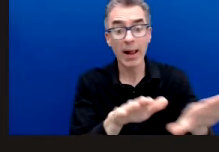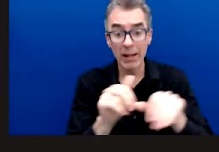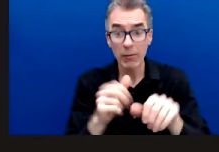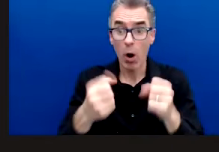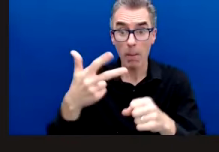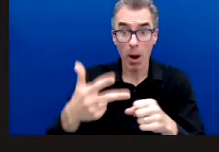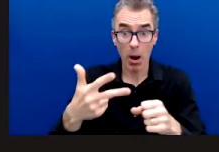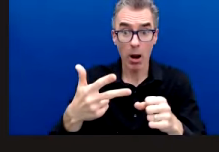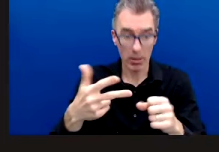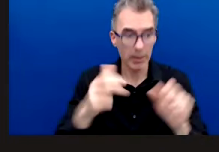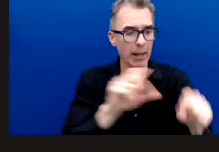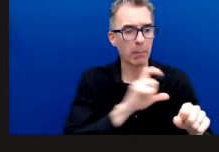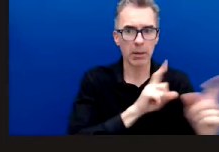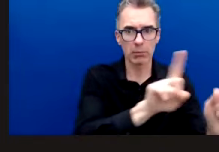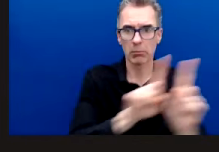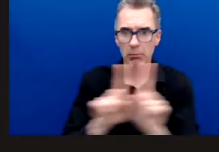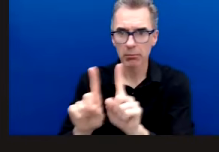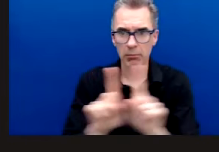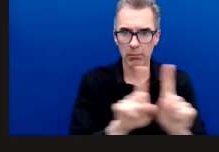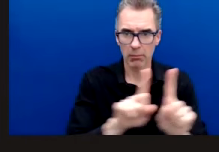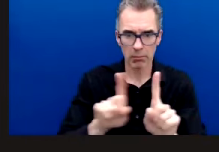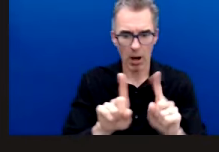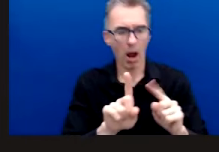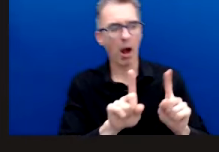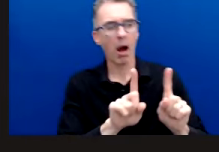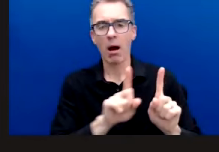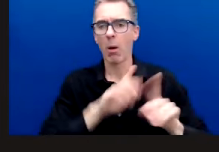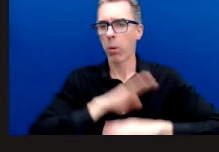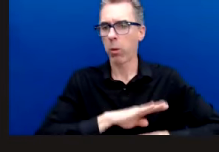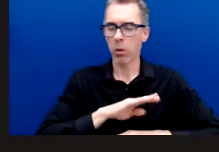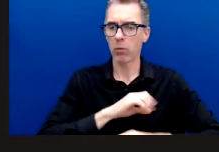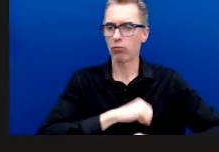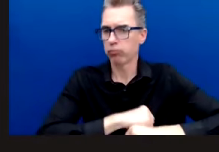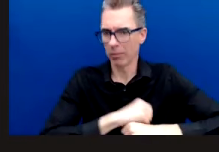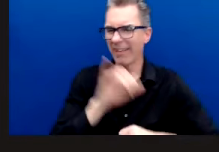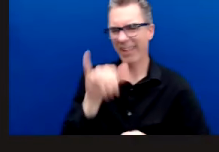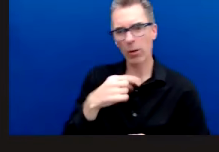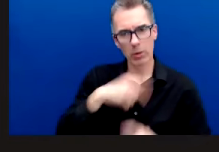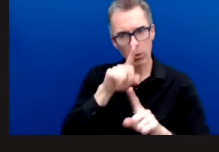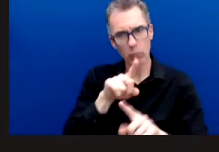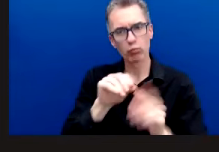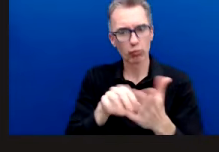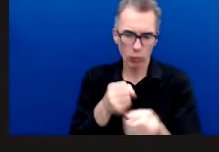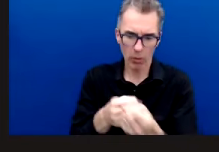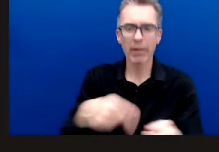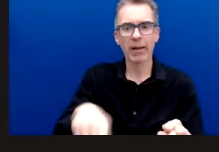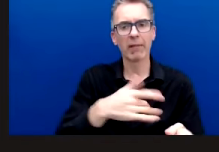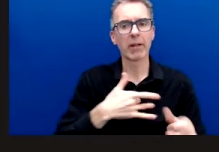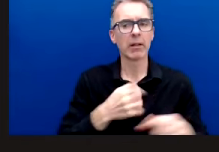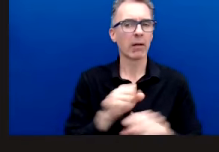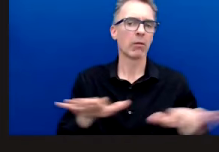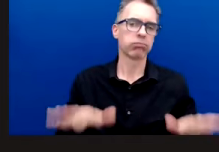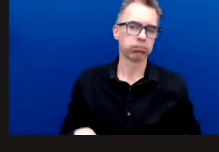try to be able to make our students feel as safe as possible as they can while they are on campus. Gladys, you want